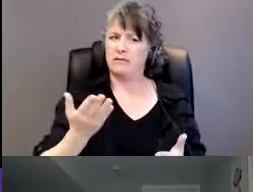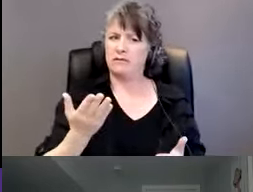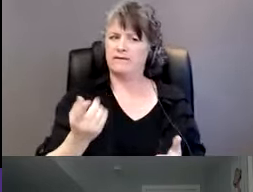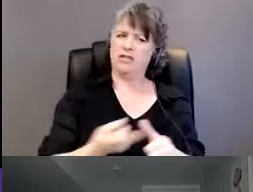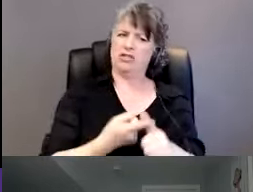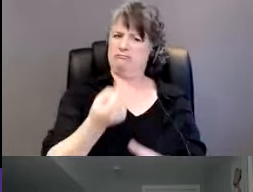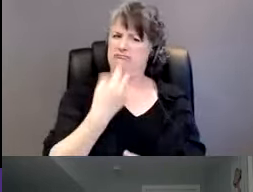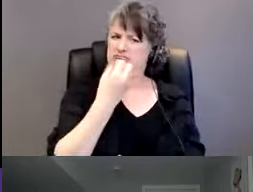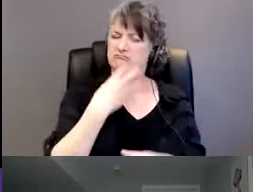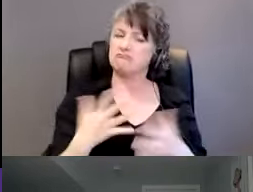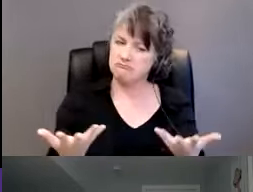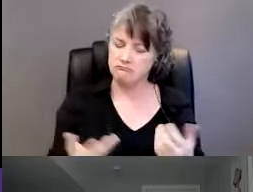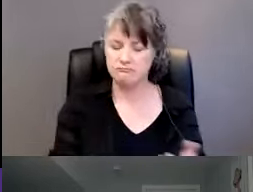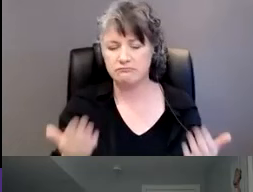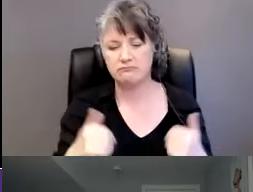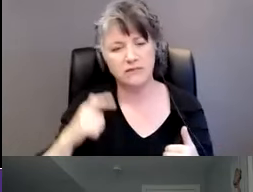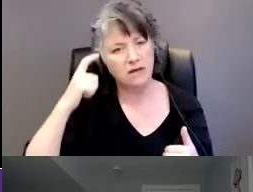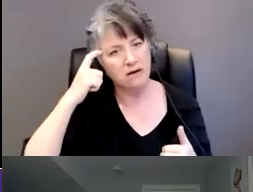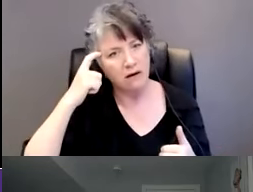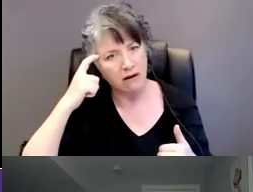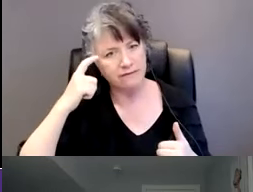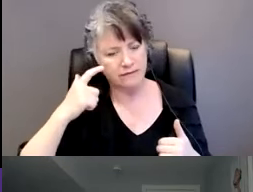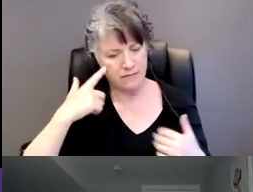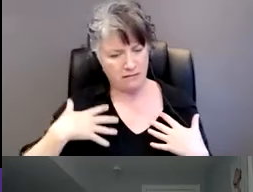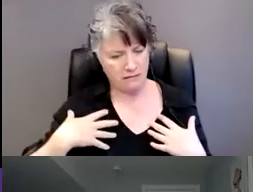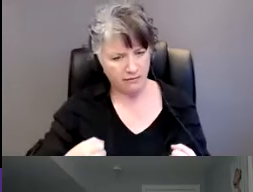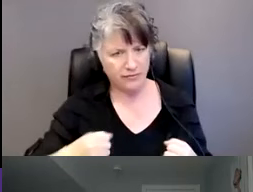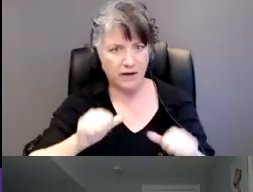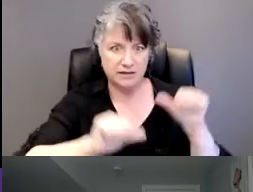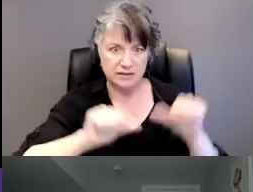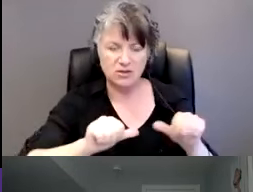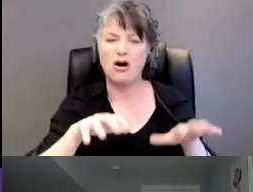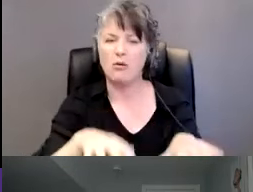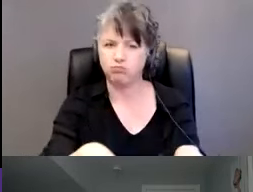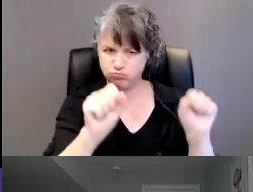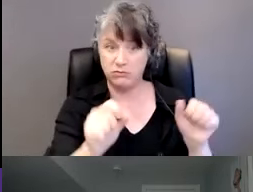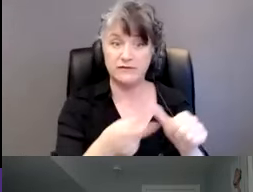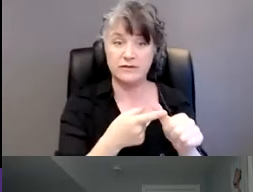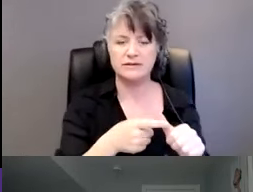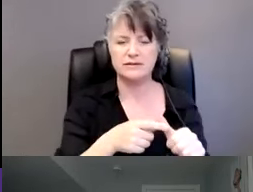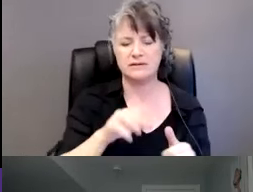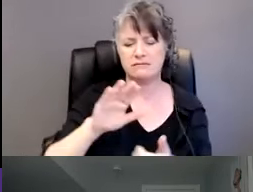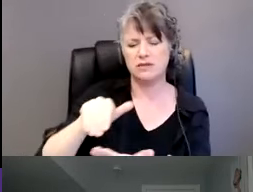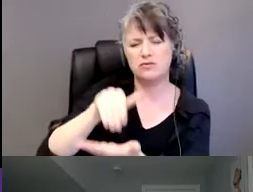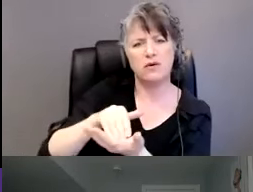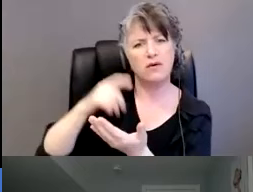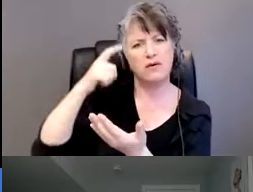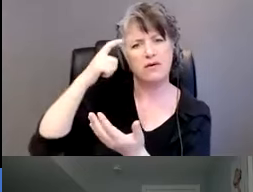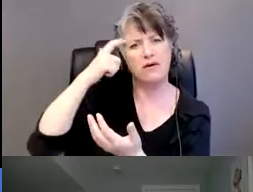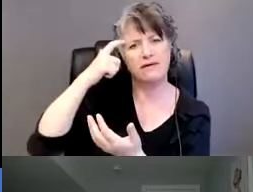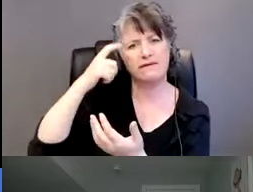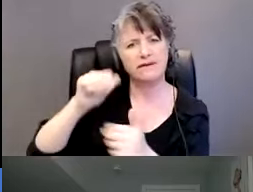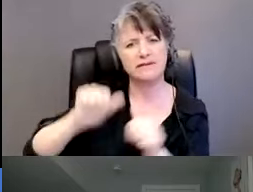Cognitive and mental health assessments were conducted on the couple. The first used was the Montreal Cognitive Assessment, which is a